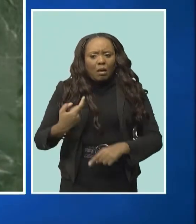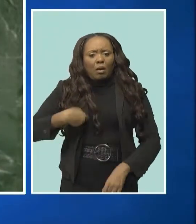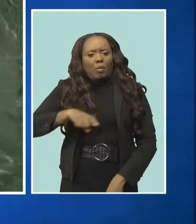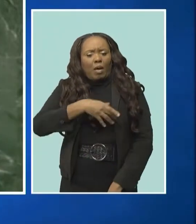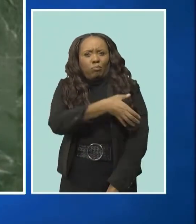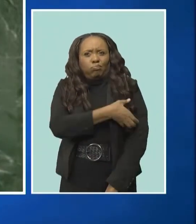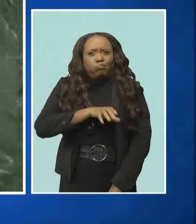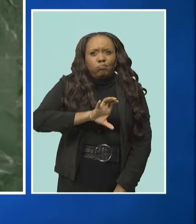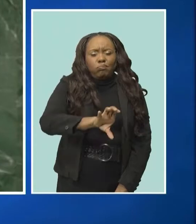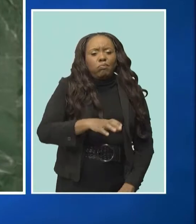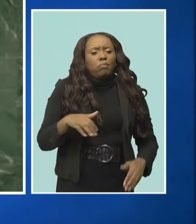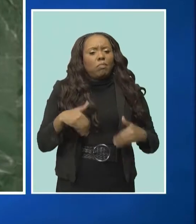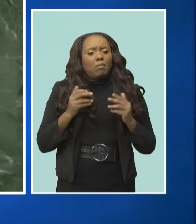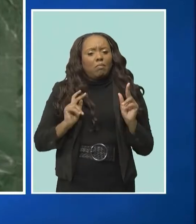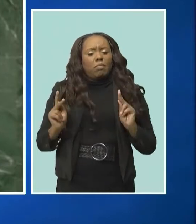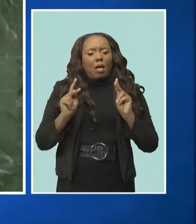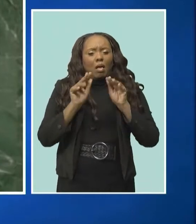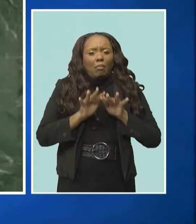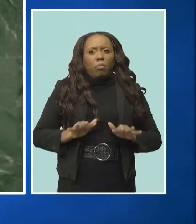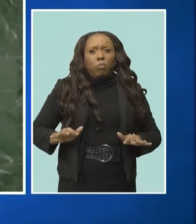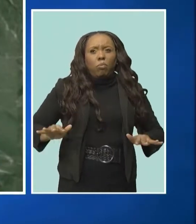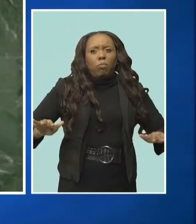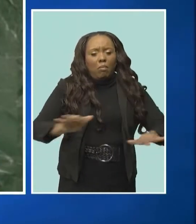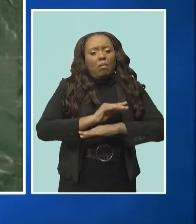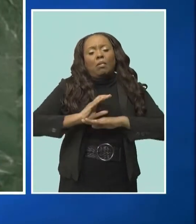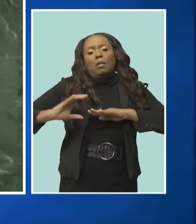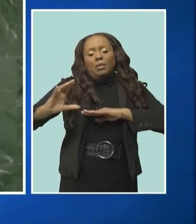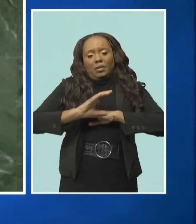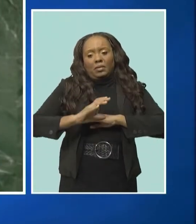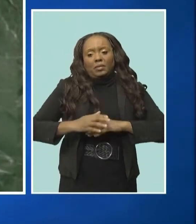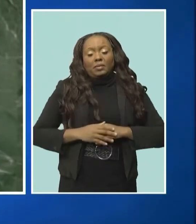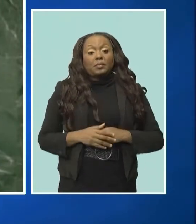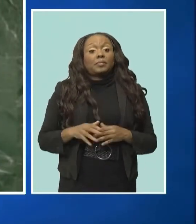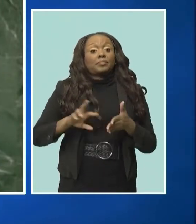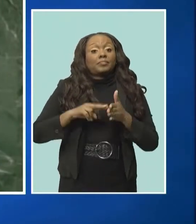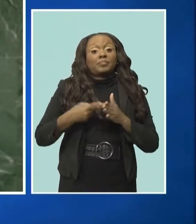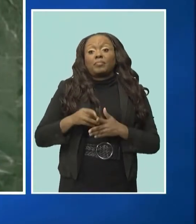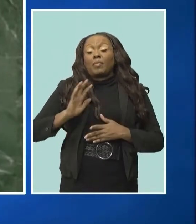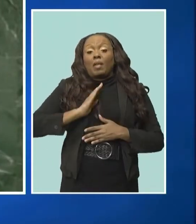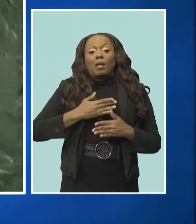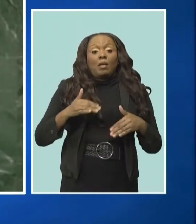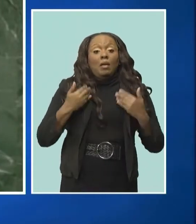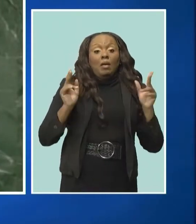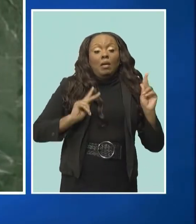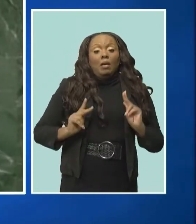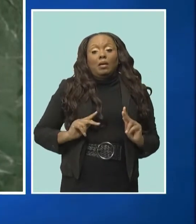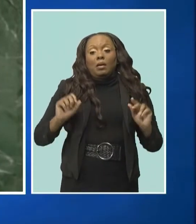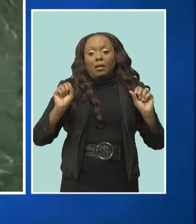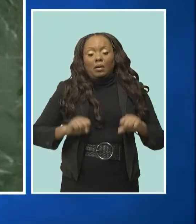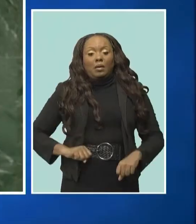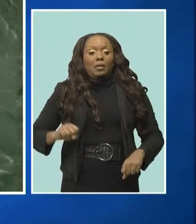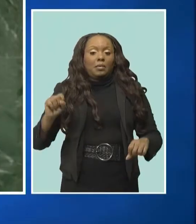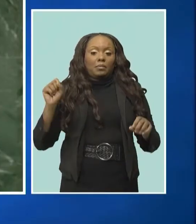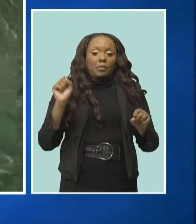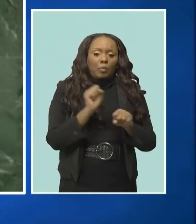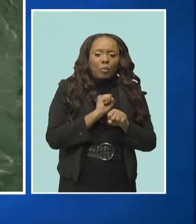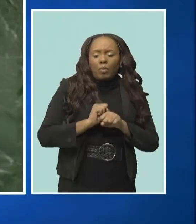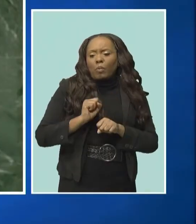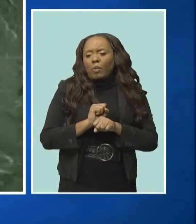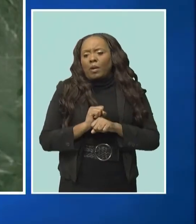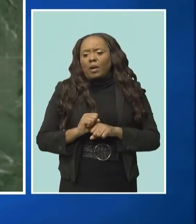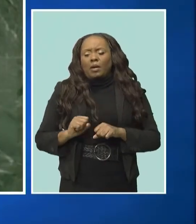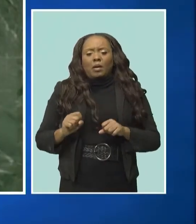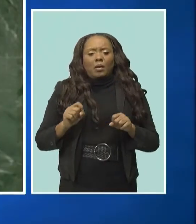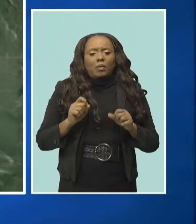youth across our region. This has allowed our youth to effectively work on specific issues related to crime and